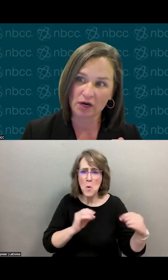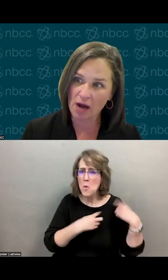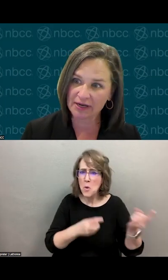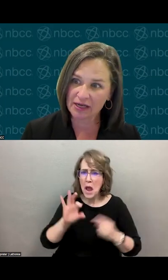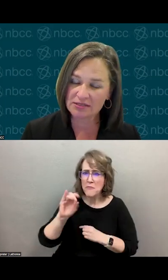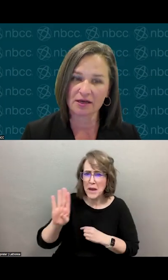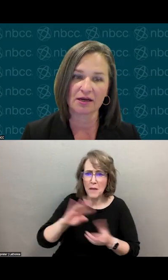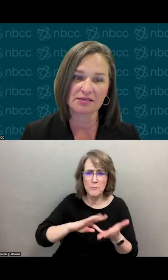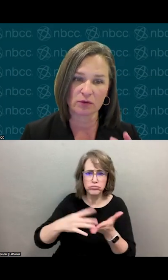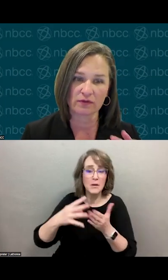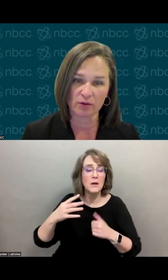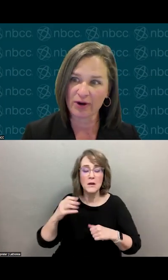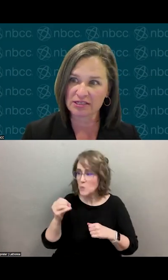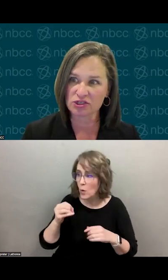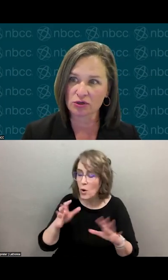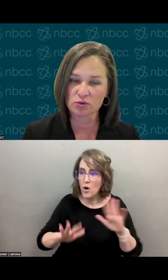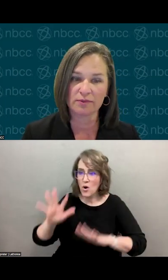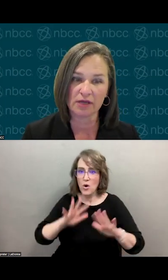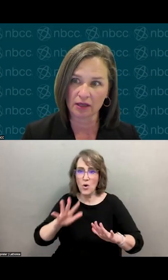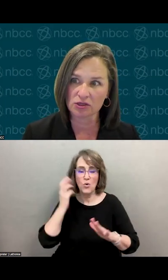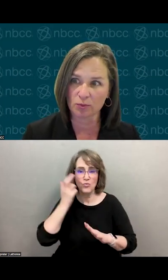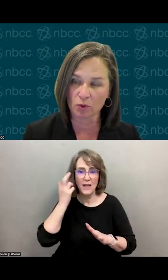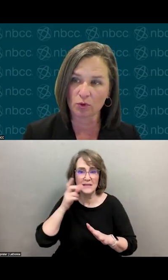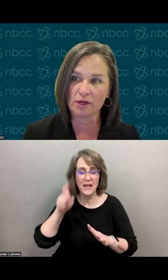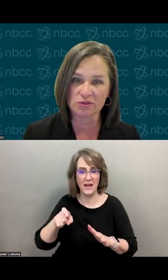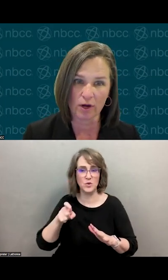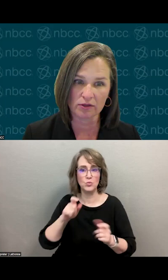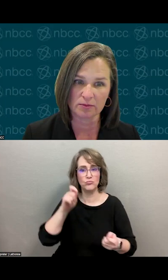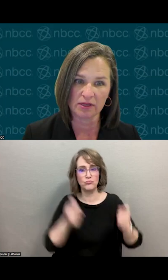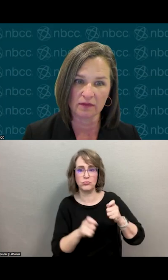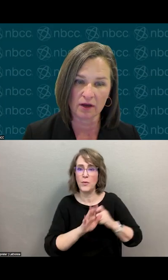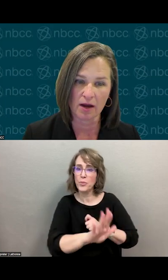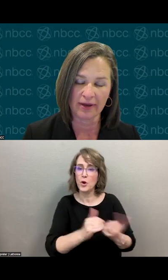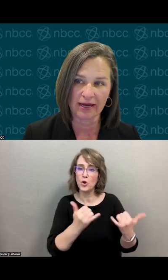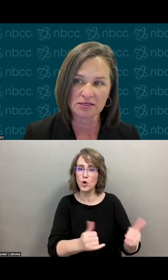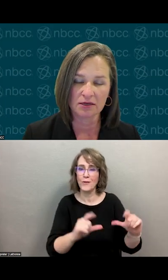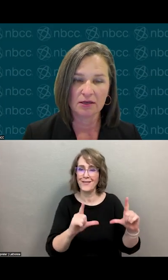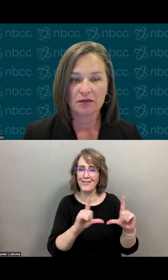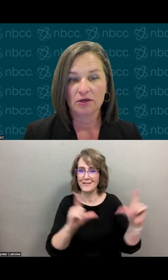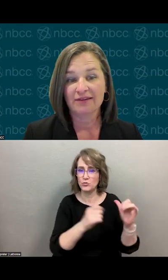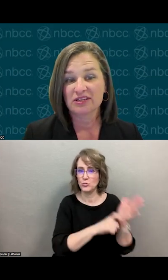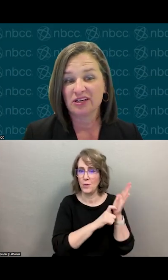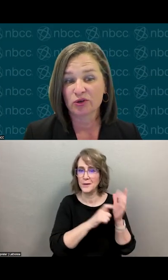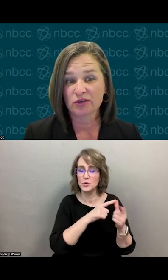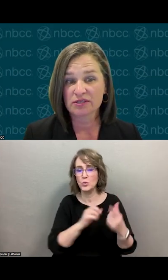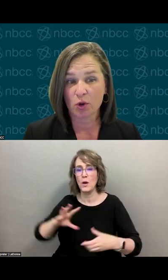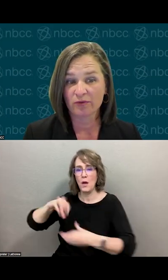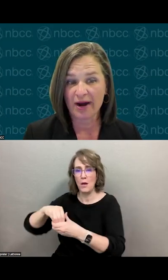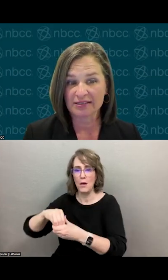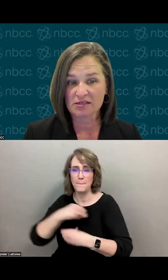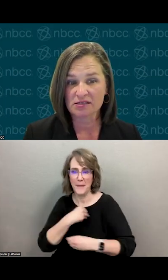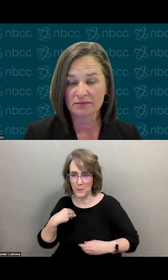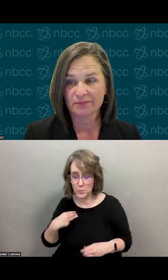to accommodate so that their practitioners would be eligible as well to be in the compact. You have to adhere to the scope